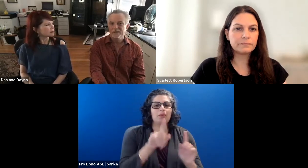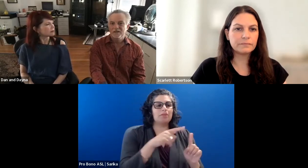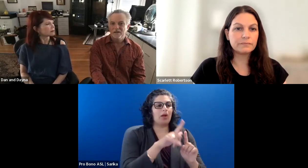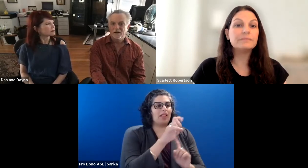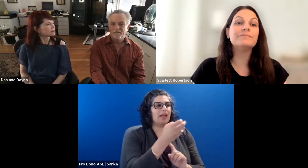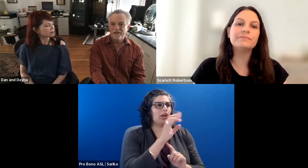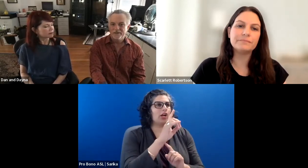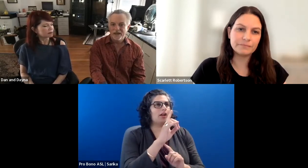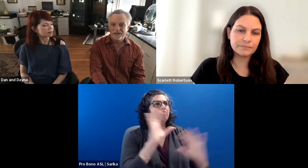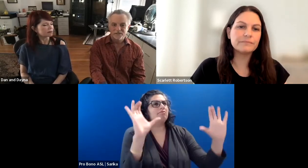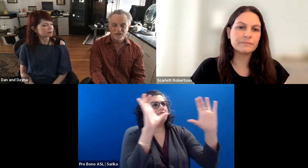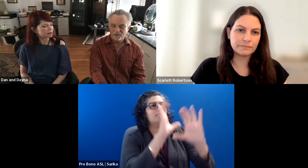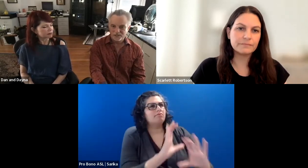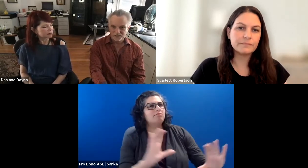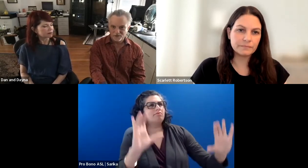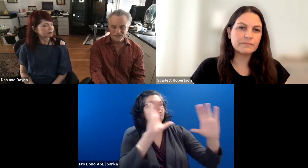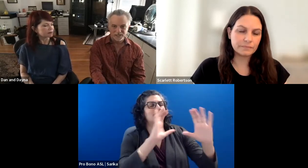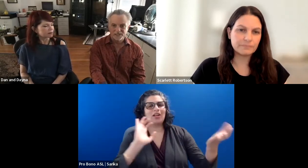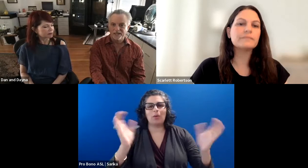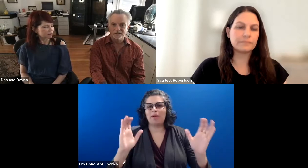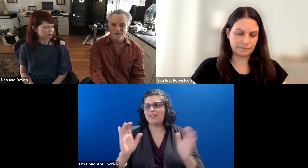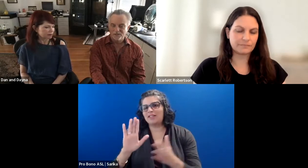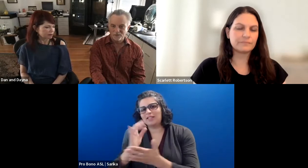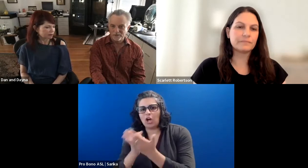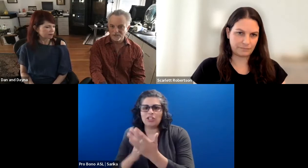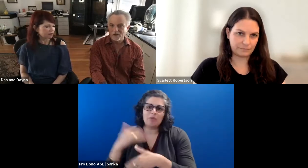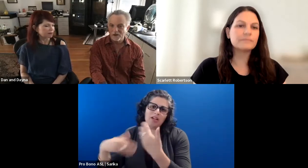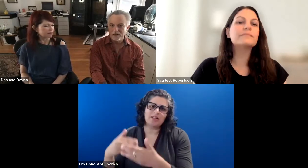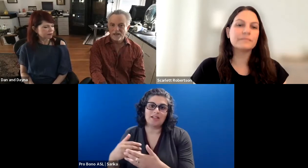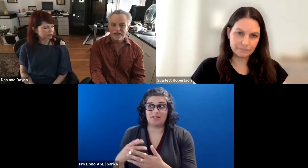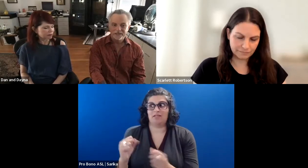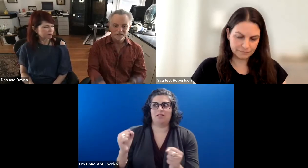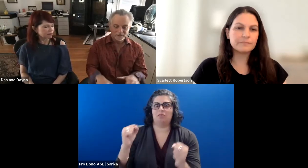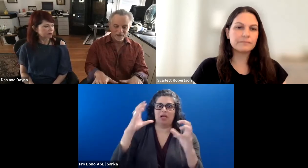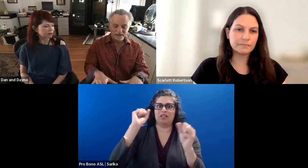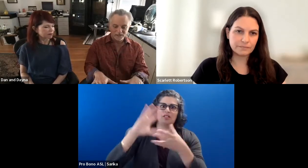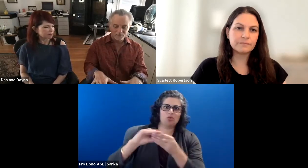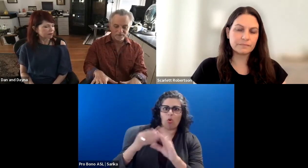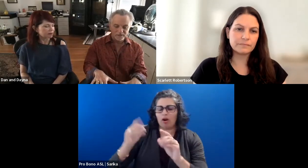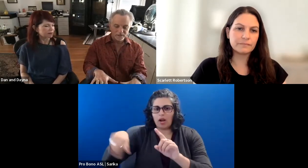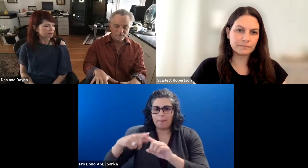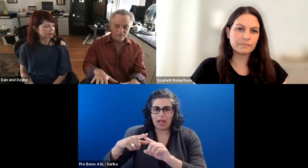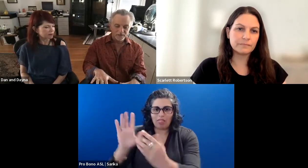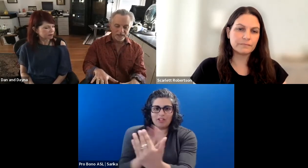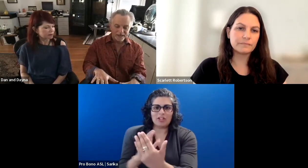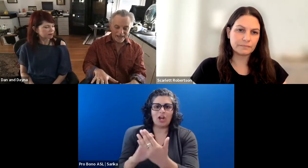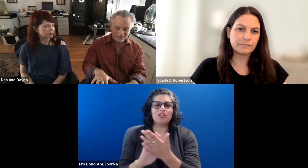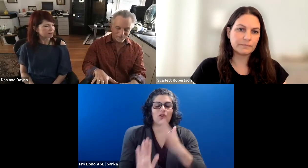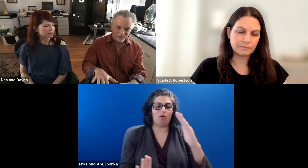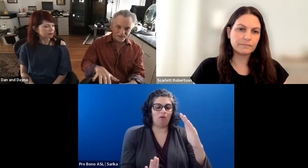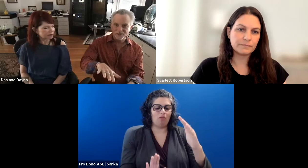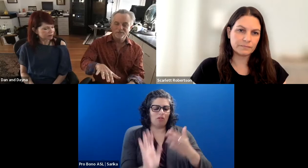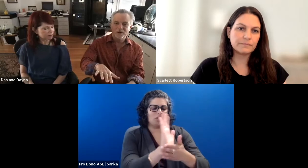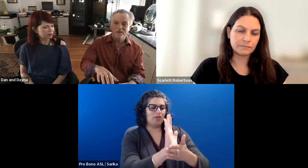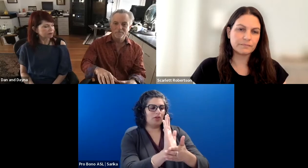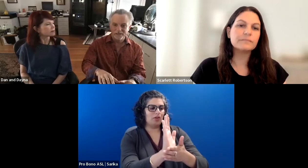seeking than just artistic process and a crazy story of a song. And the balance of the movie began to ask for